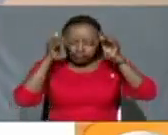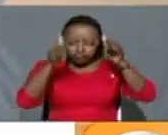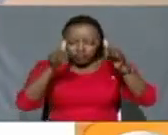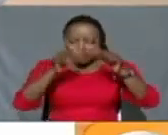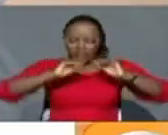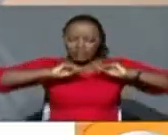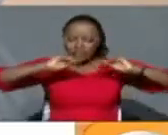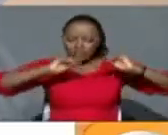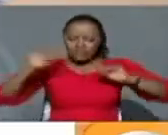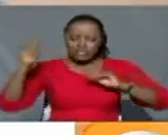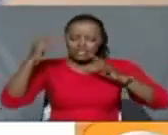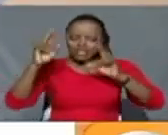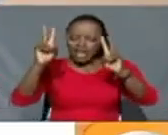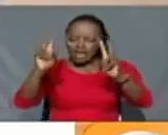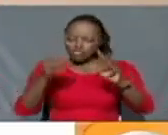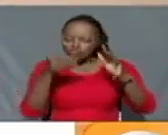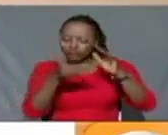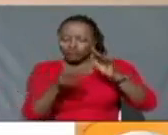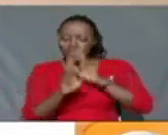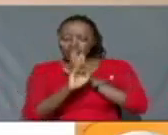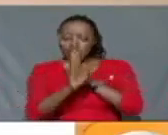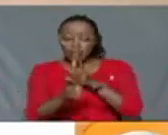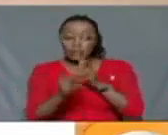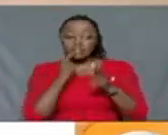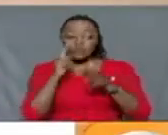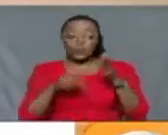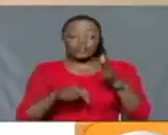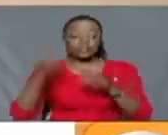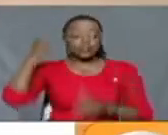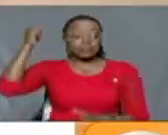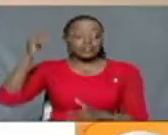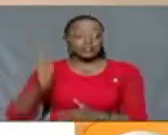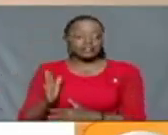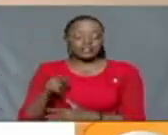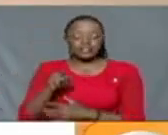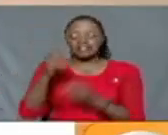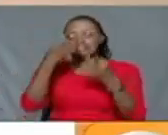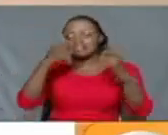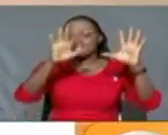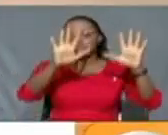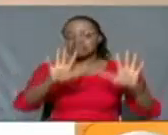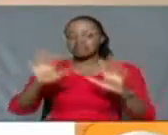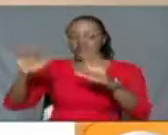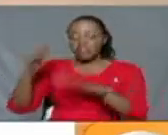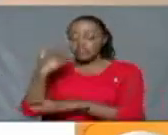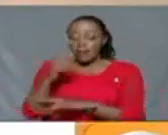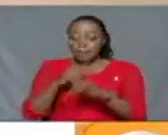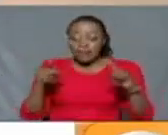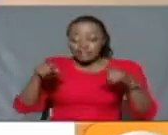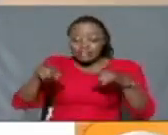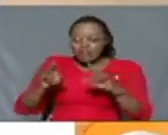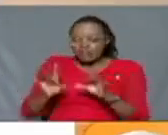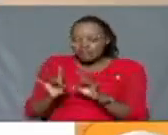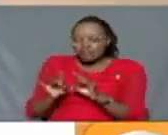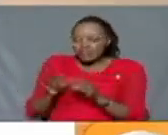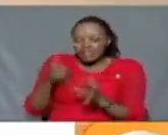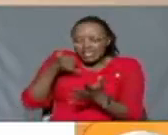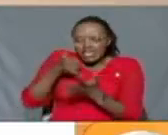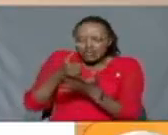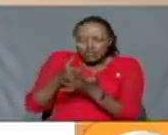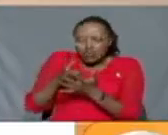educating Kenyans on the issues in the report. He says politicians were free to campaign for the document but should leave his name